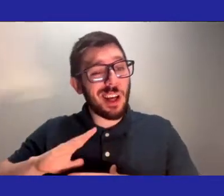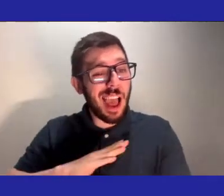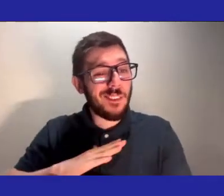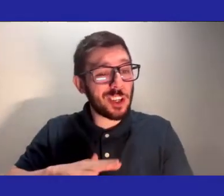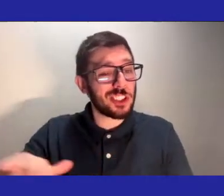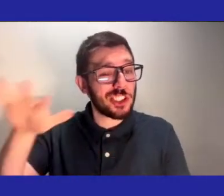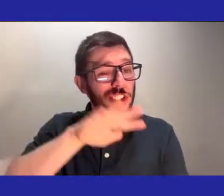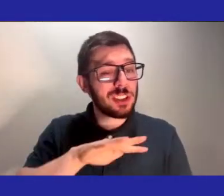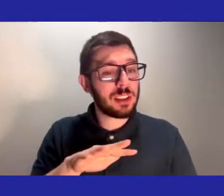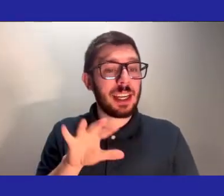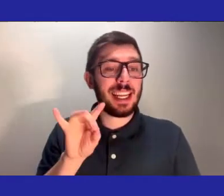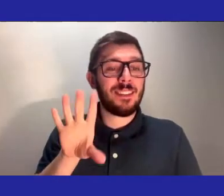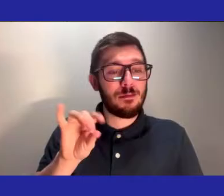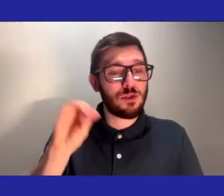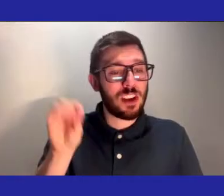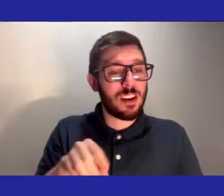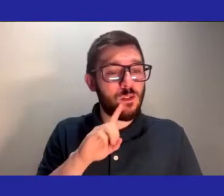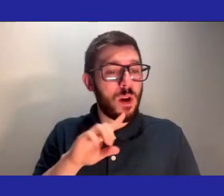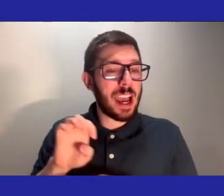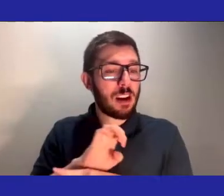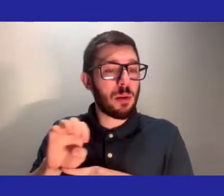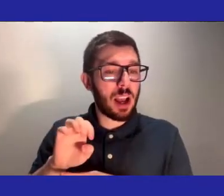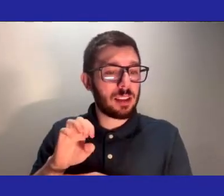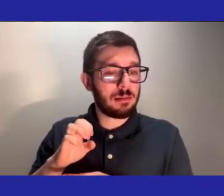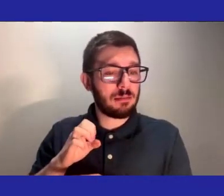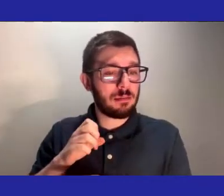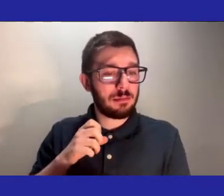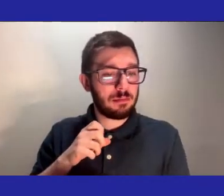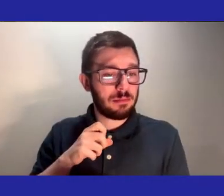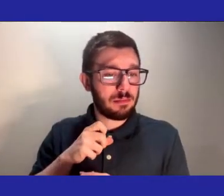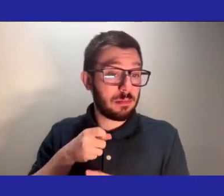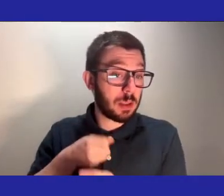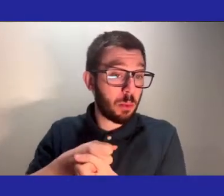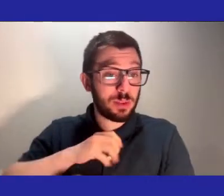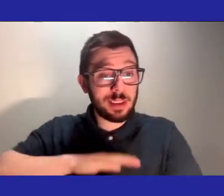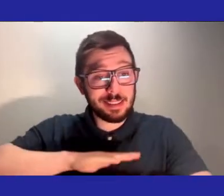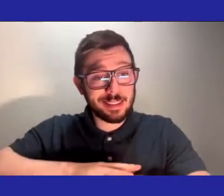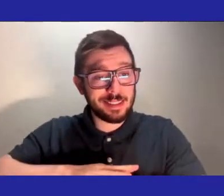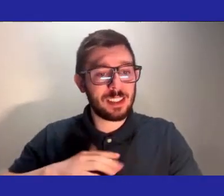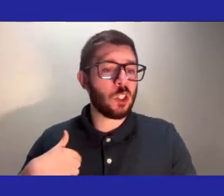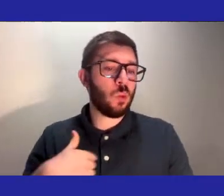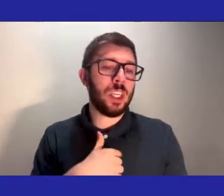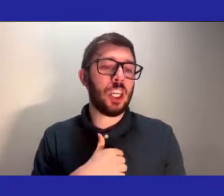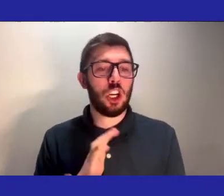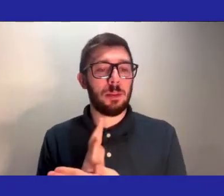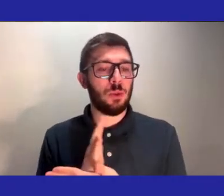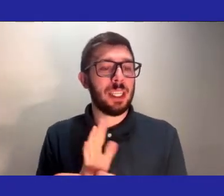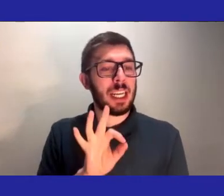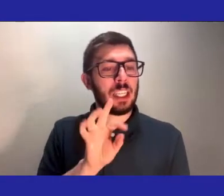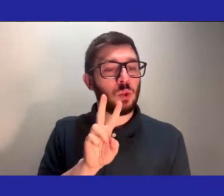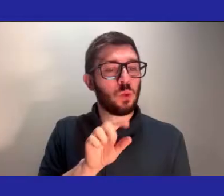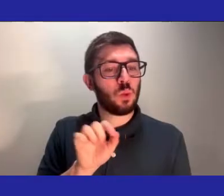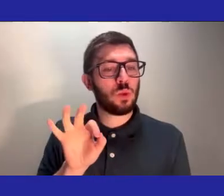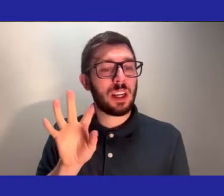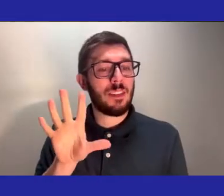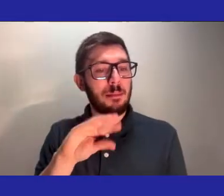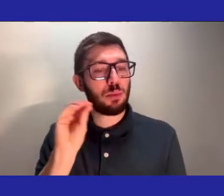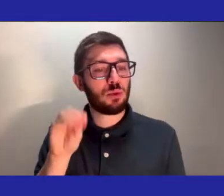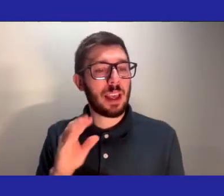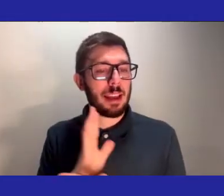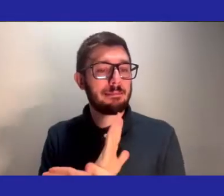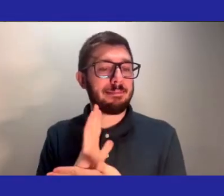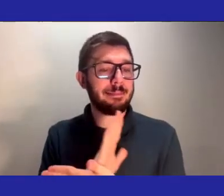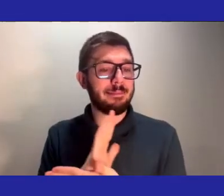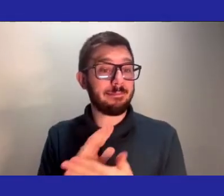enterprise support desk. We actually benchmark against ourselves. We're either between 92 or 95% consistently